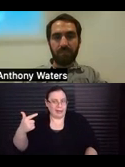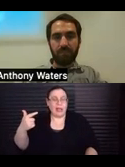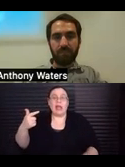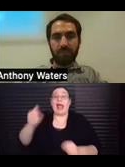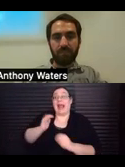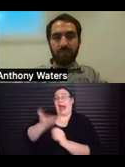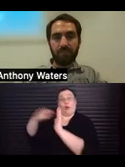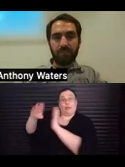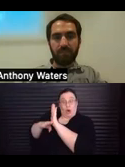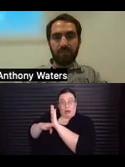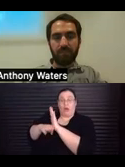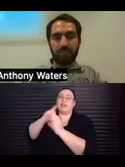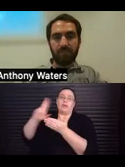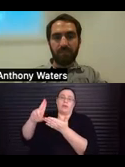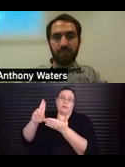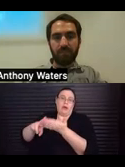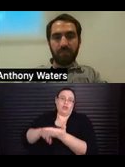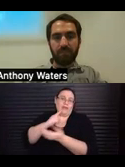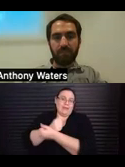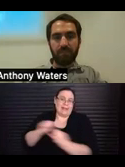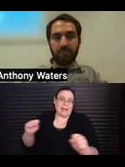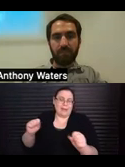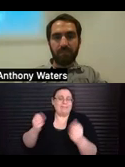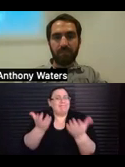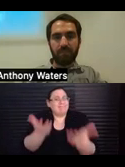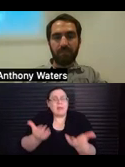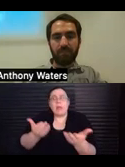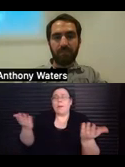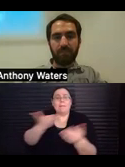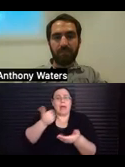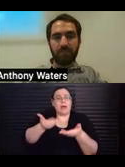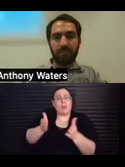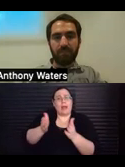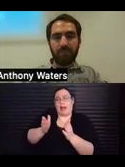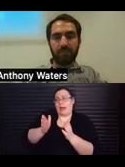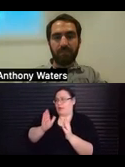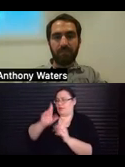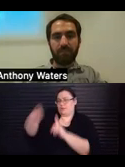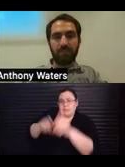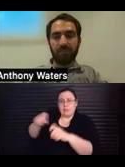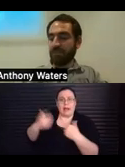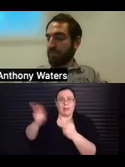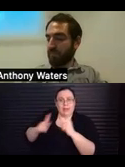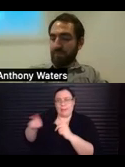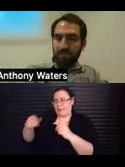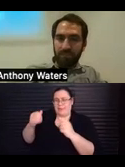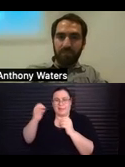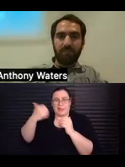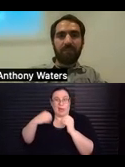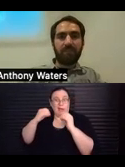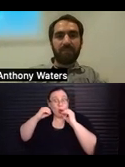make any suggestions about better questions to ask youth that seem to have no or very